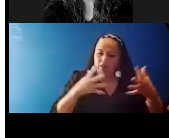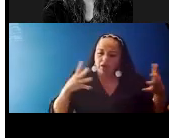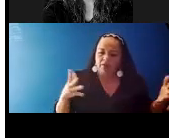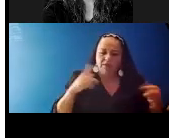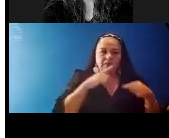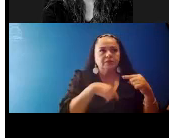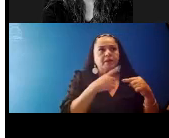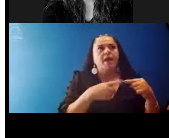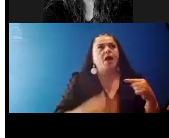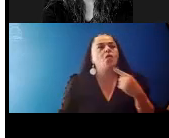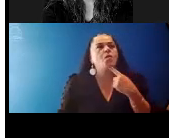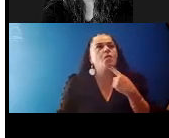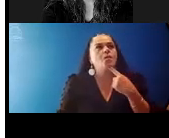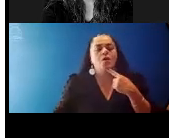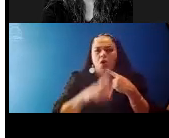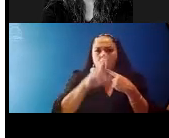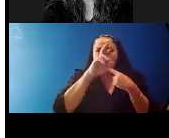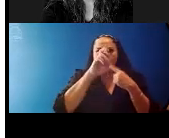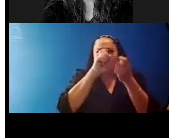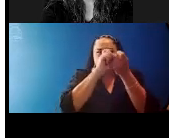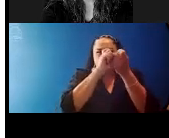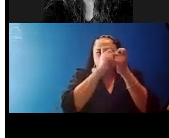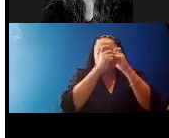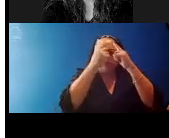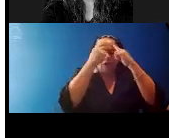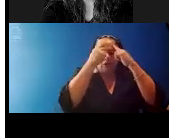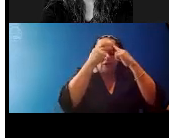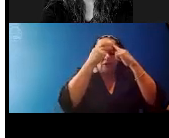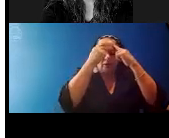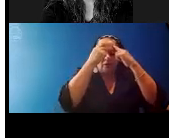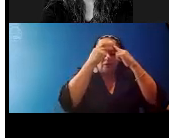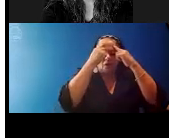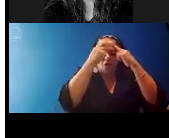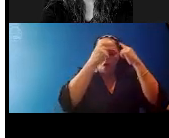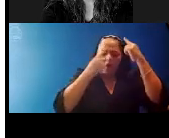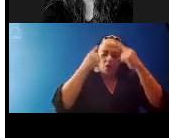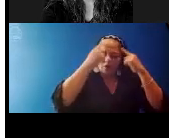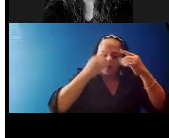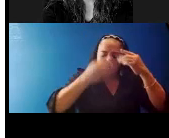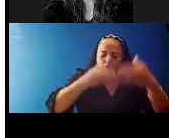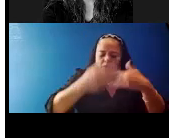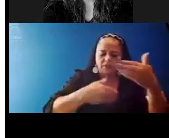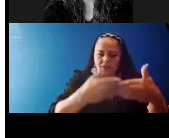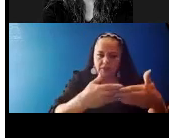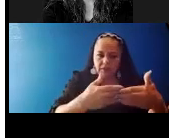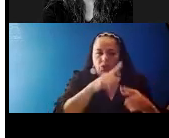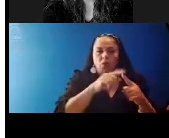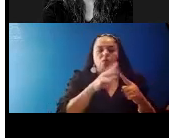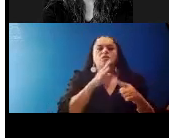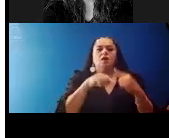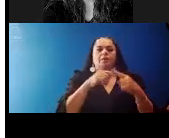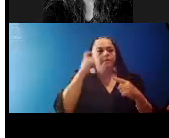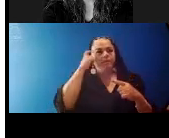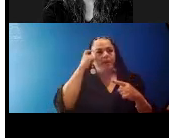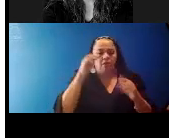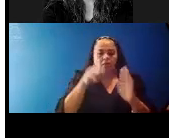actually rewiring how we approach things, right? Rewiring our thought process. And so when we talk about mental models, which